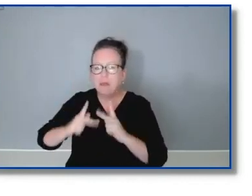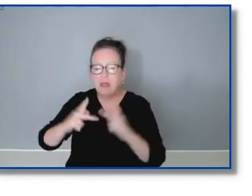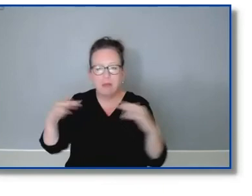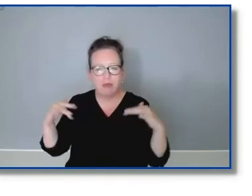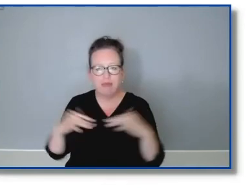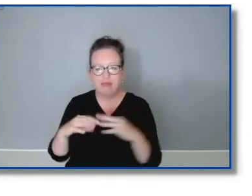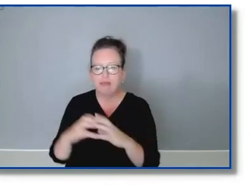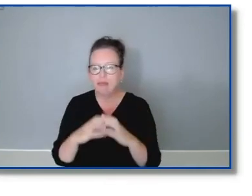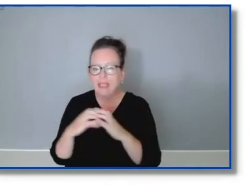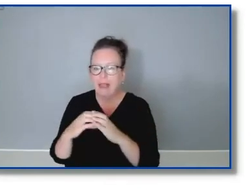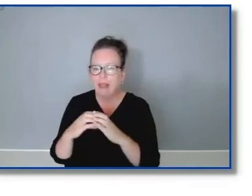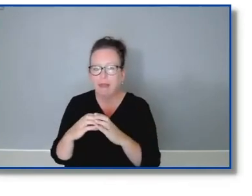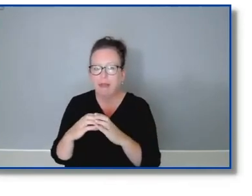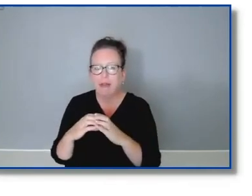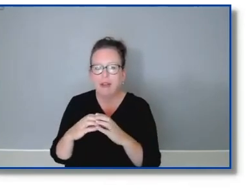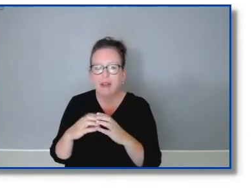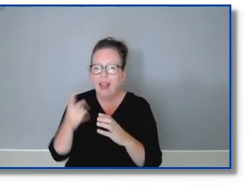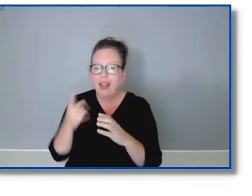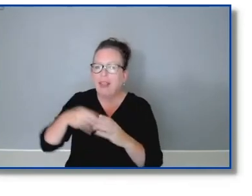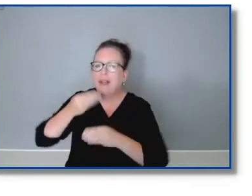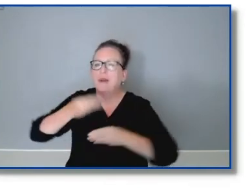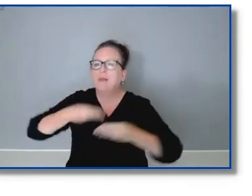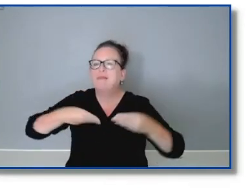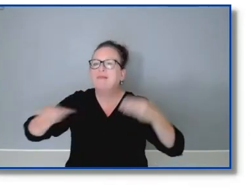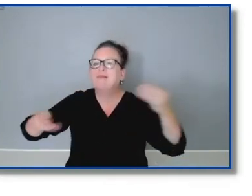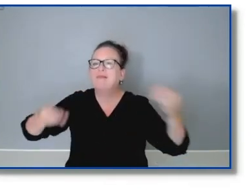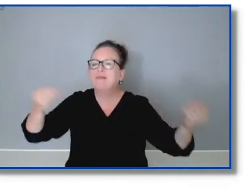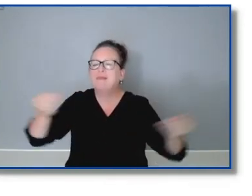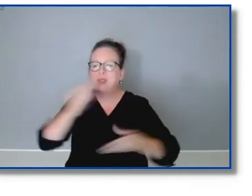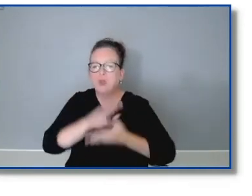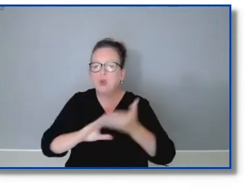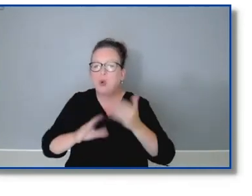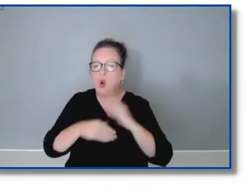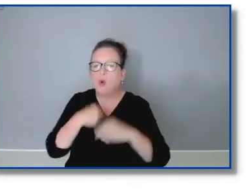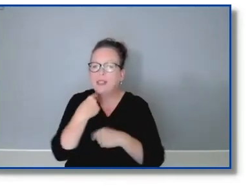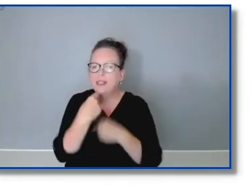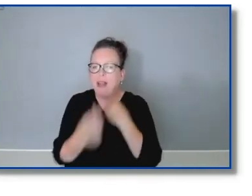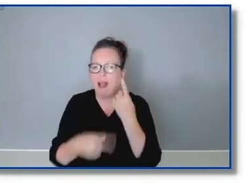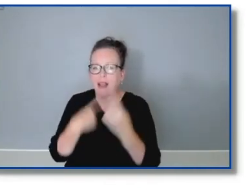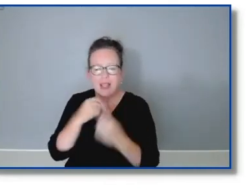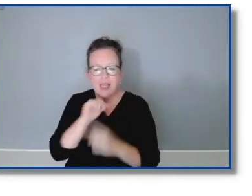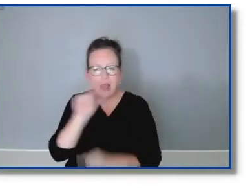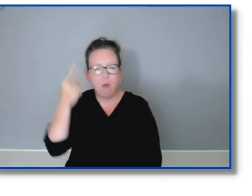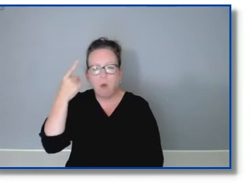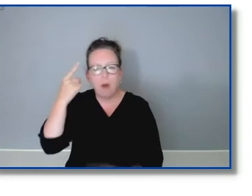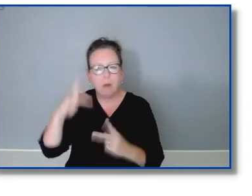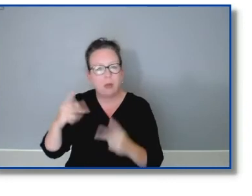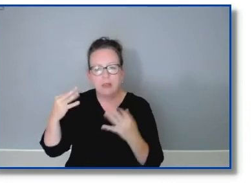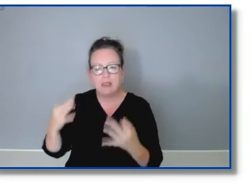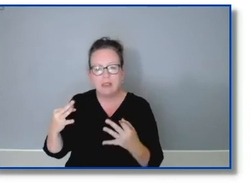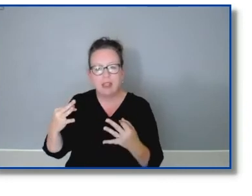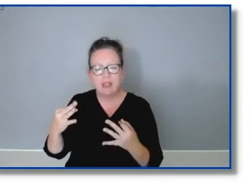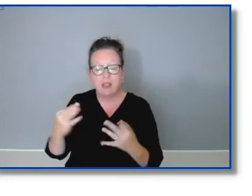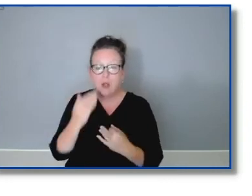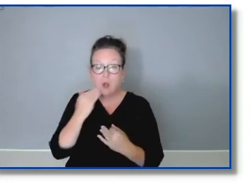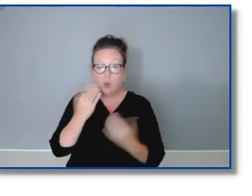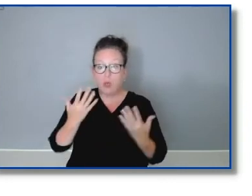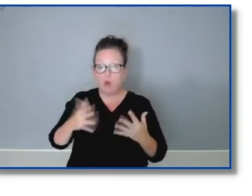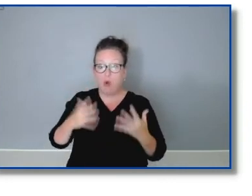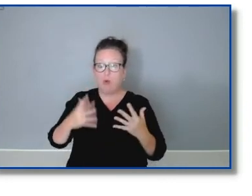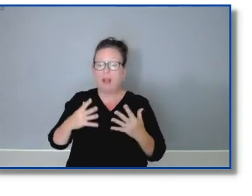who are circulating stories, and not by single individuals. Already we know that Homer probably